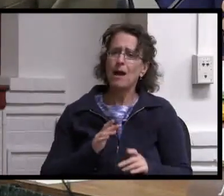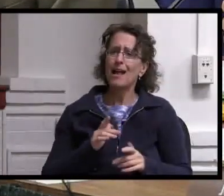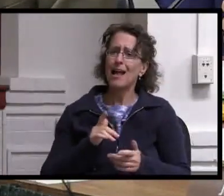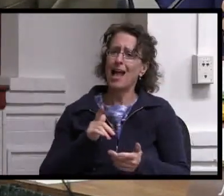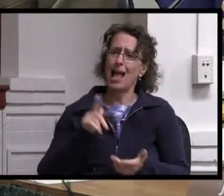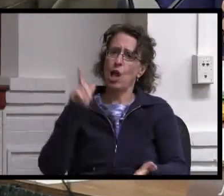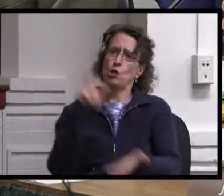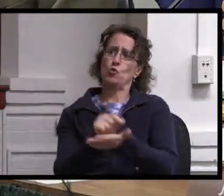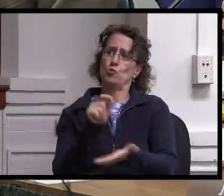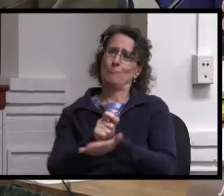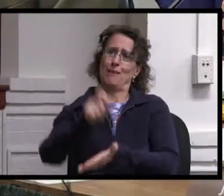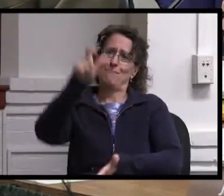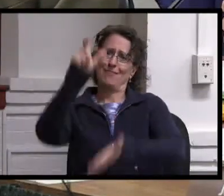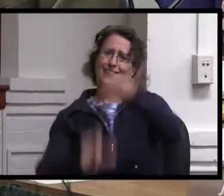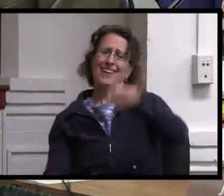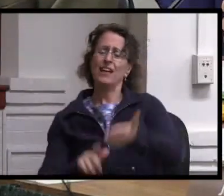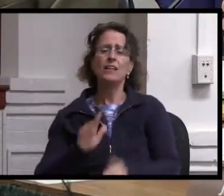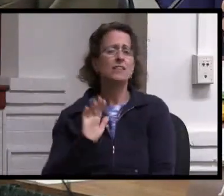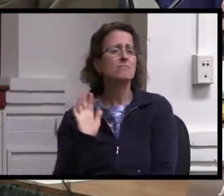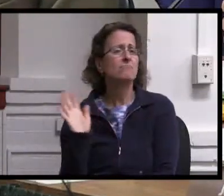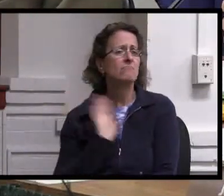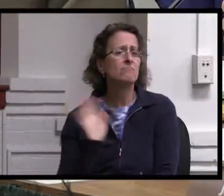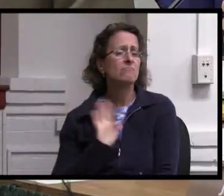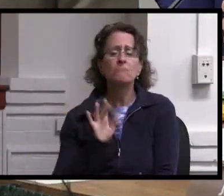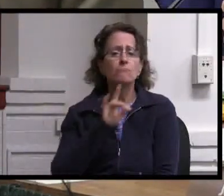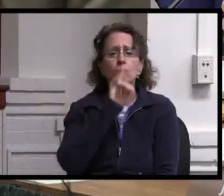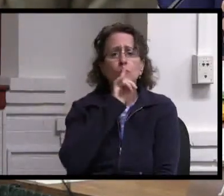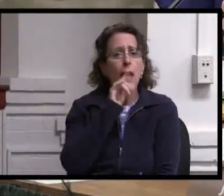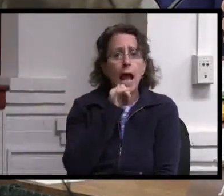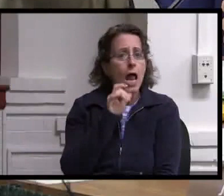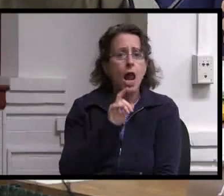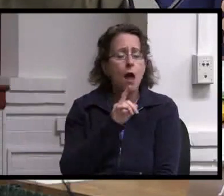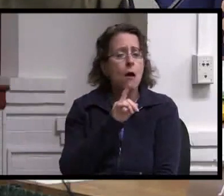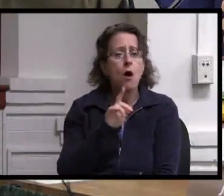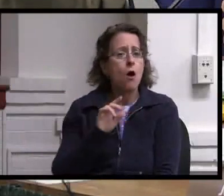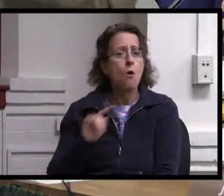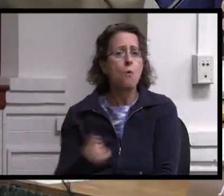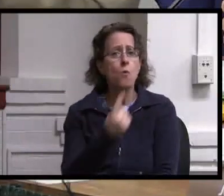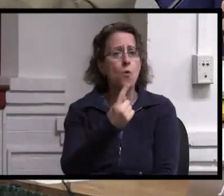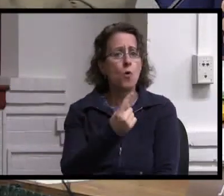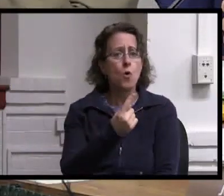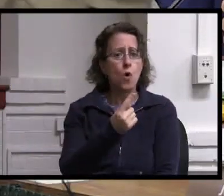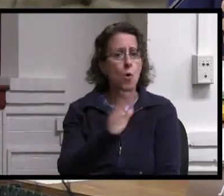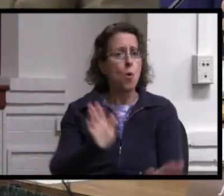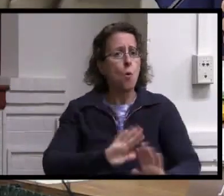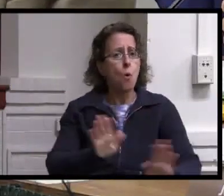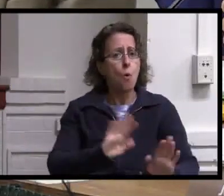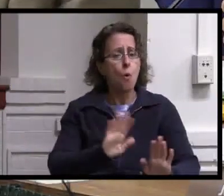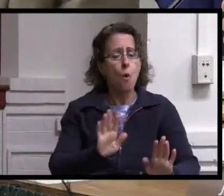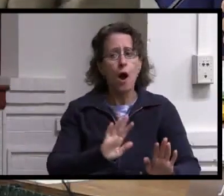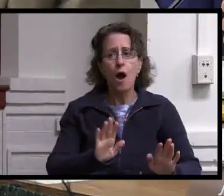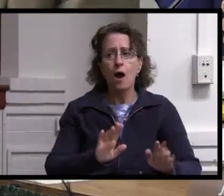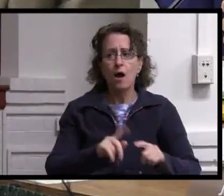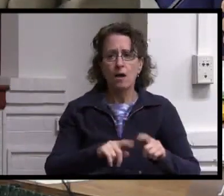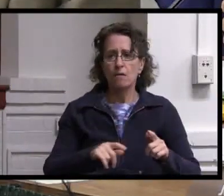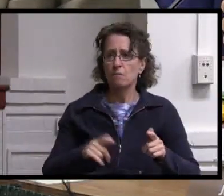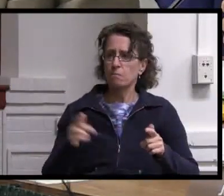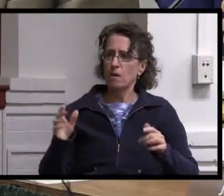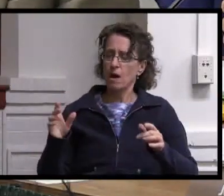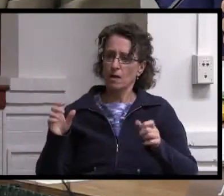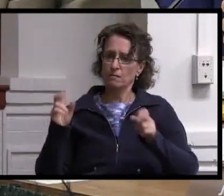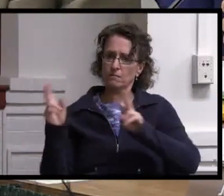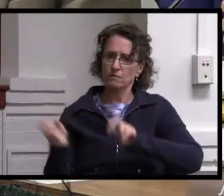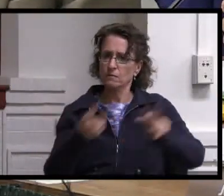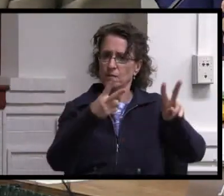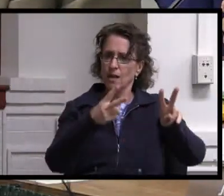No, I don't mean any disrespect to the news media, but posting a story that somebody else wrote about what we're doing, I worry